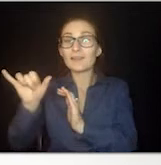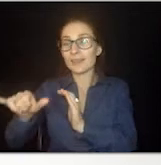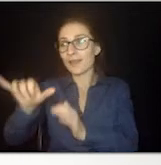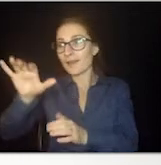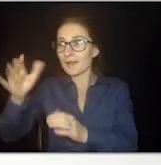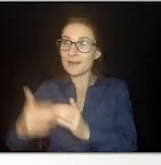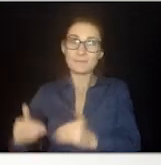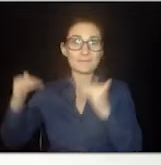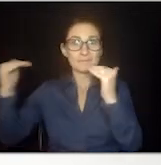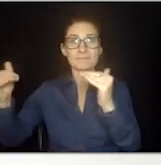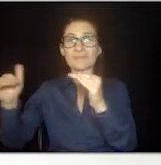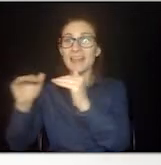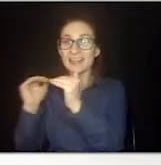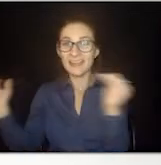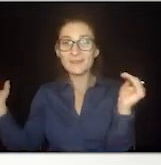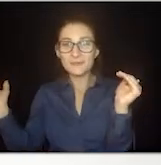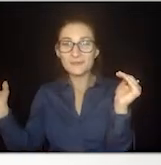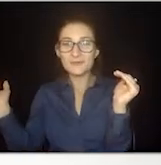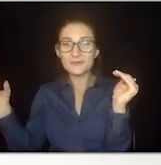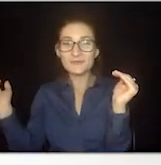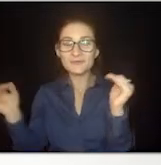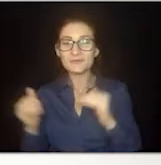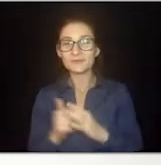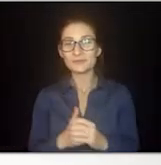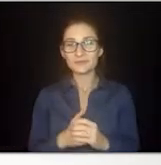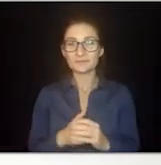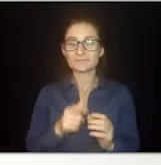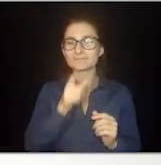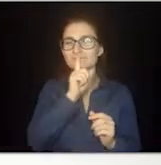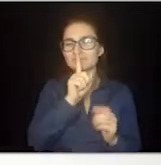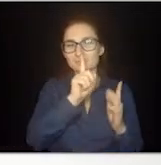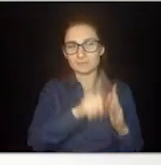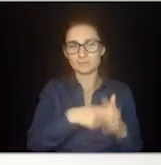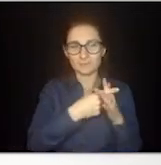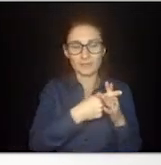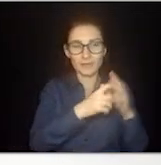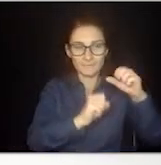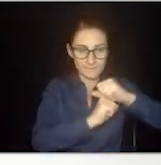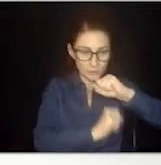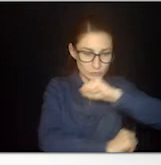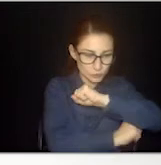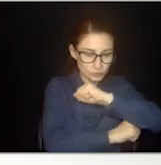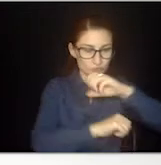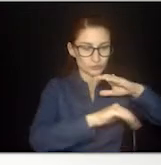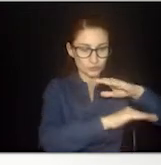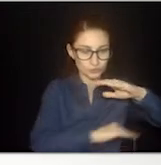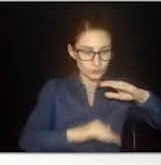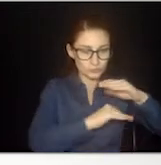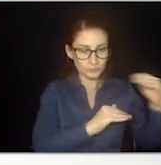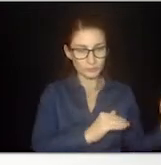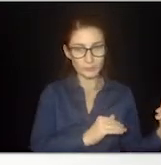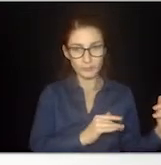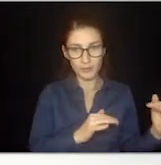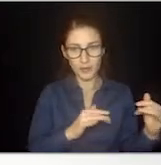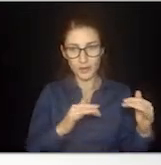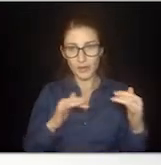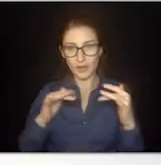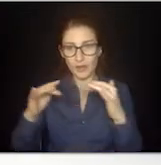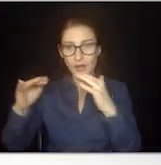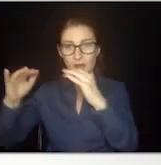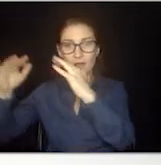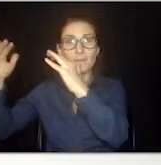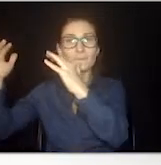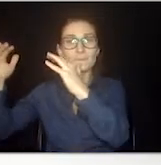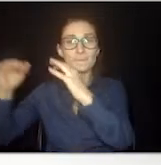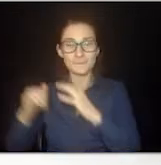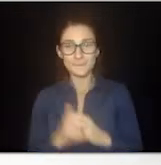in the next layer. So you want to really begin at the beginning foundational stage, but you can